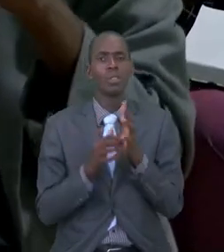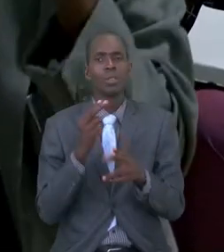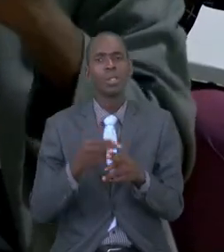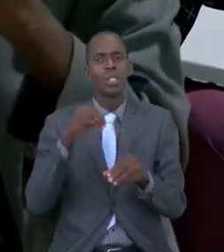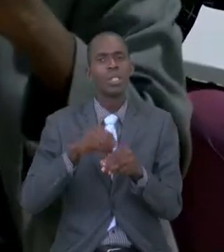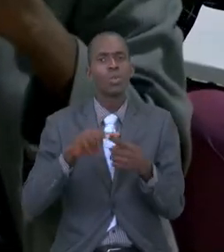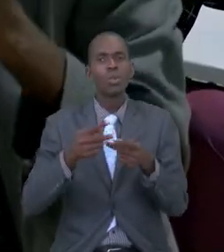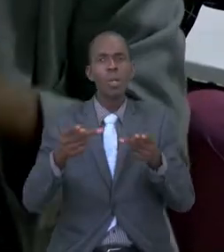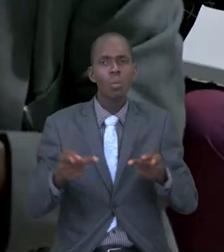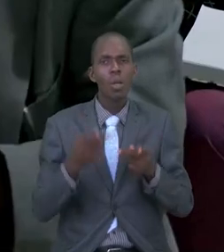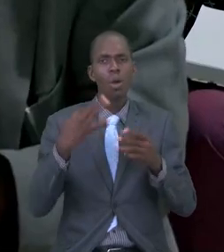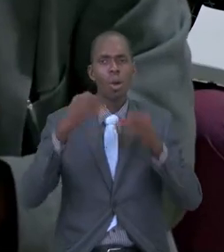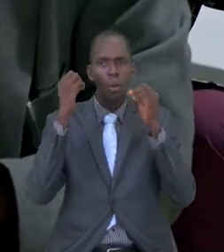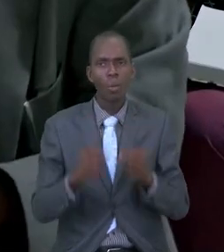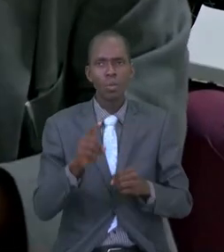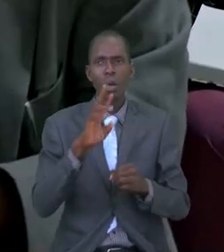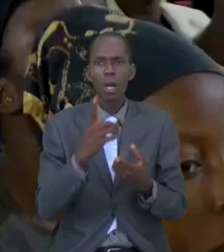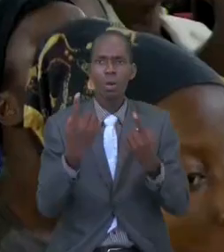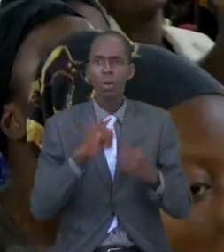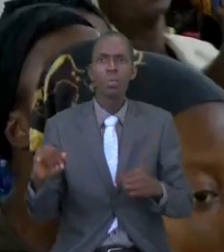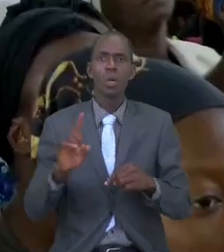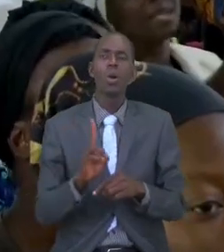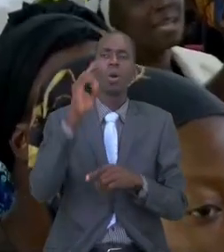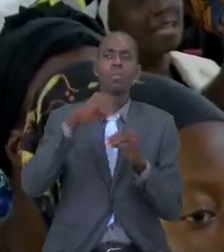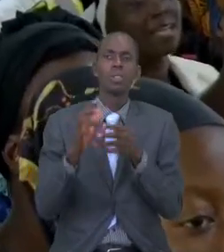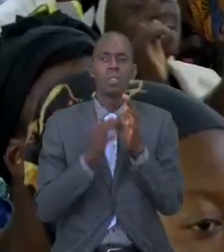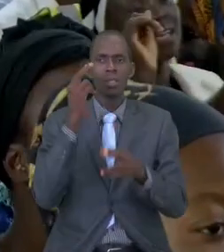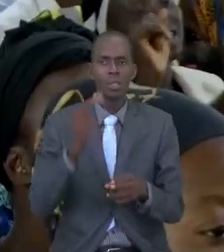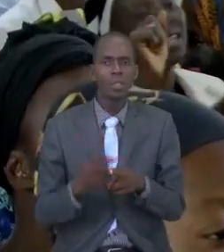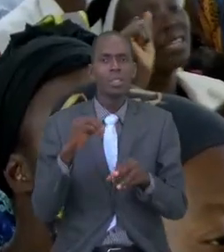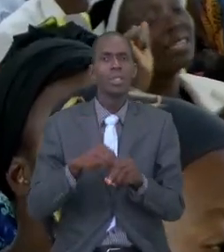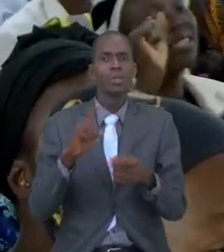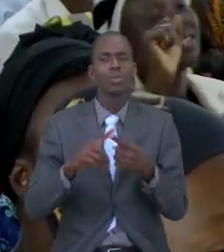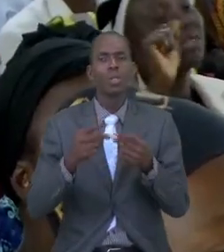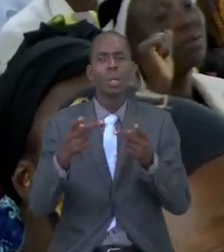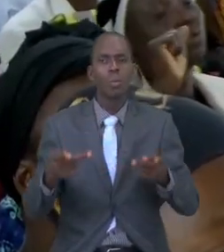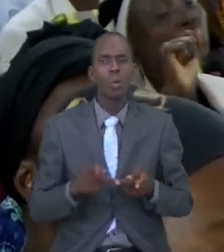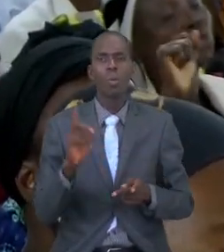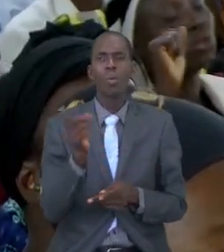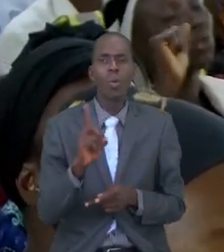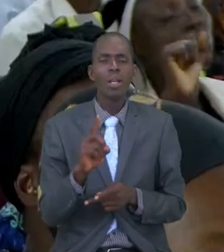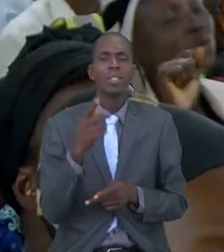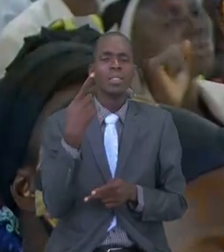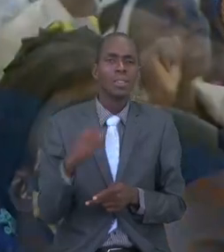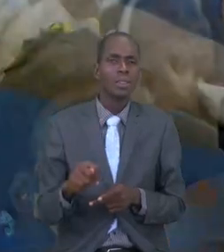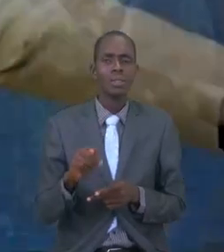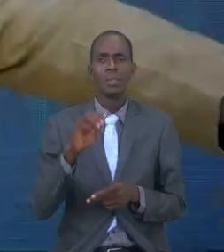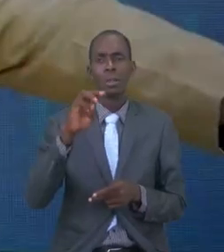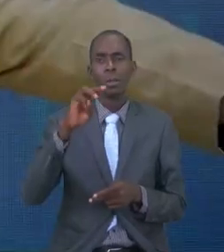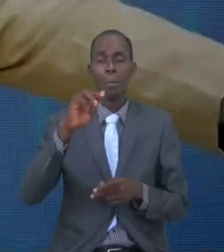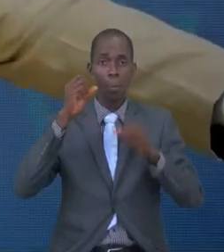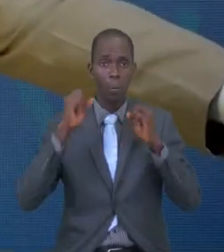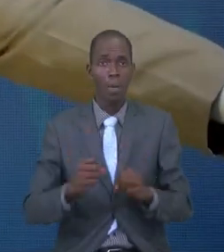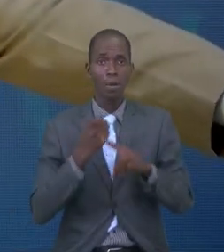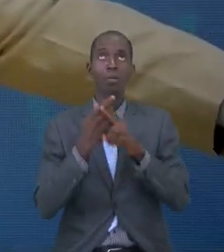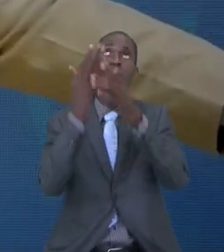place of power, you're coming over. Into the place where the mantle from